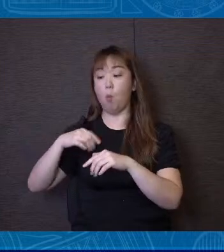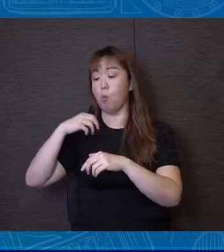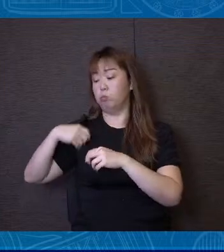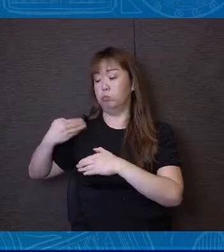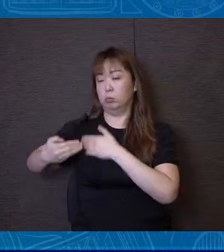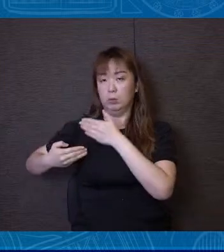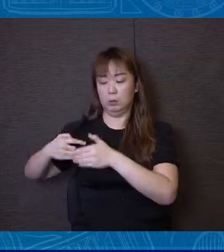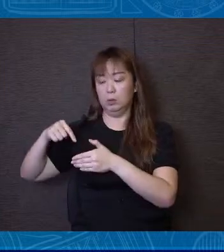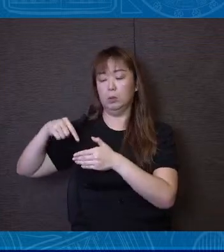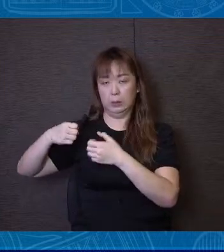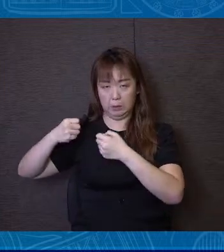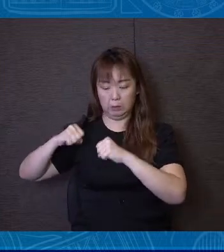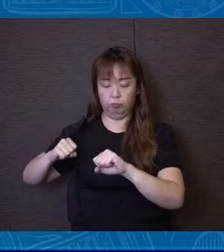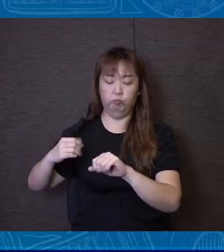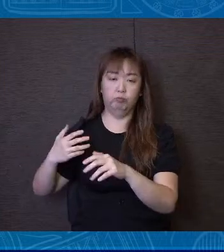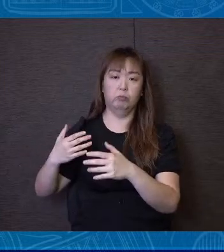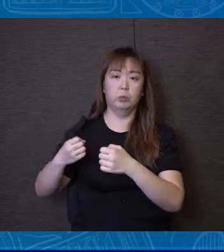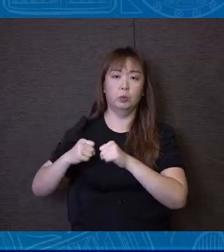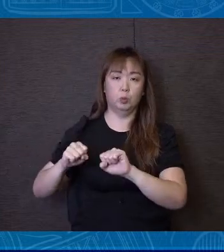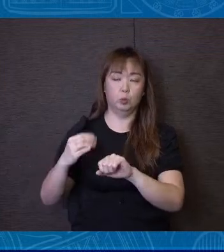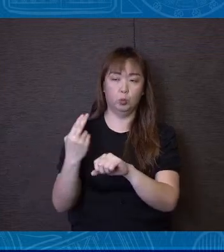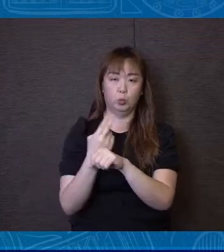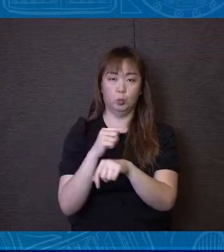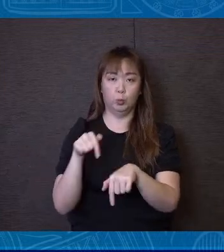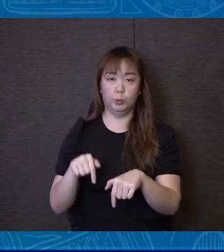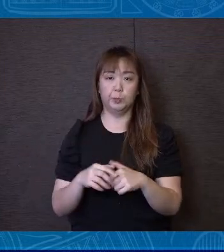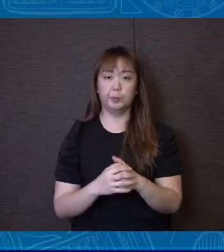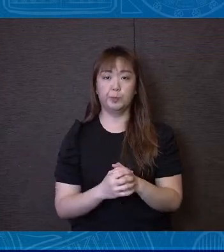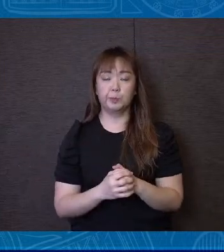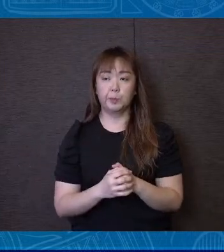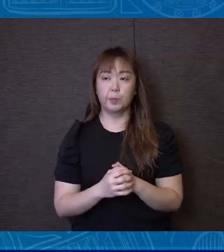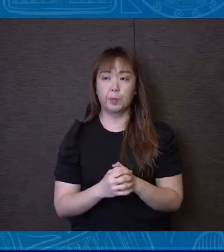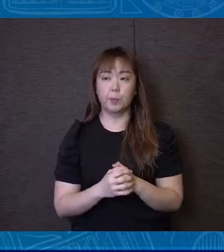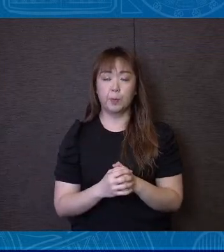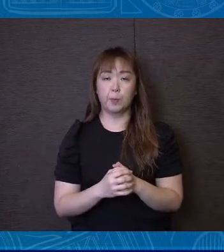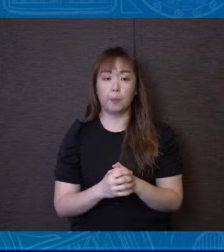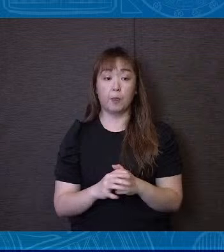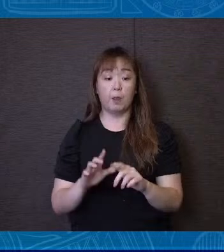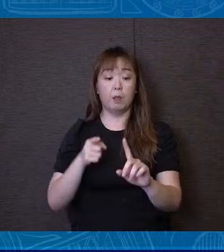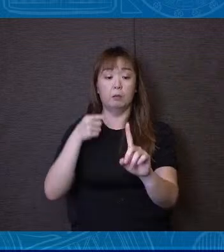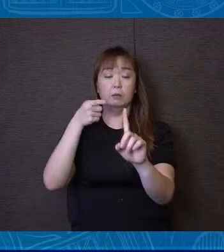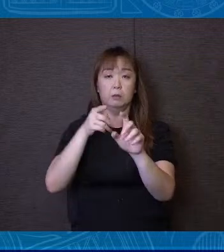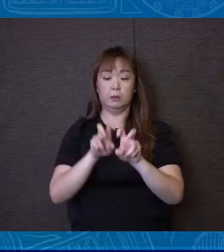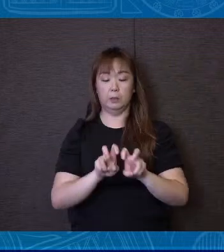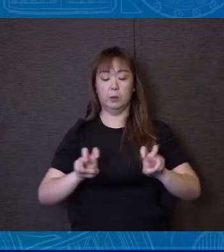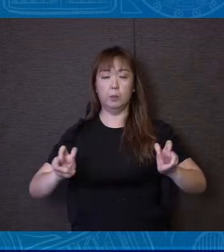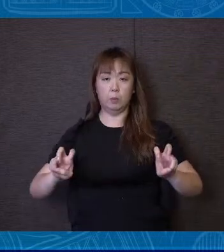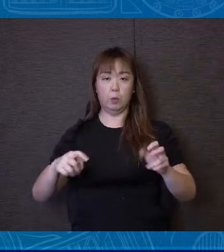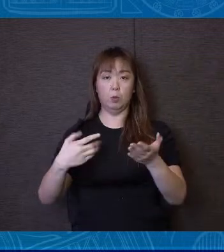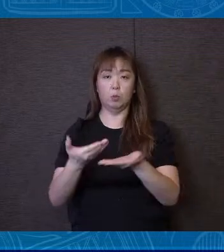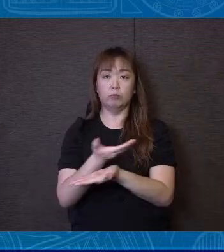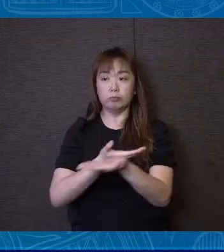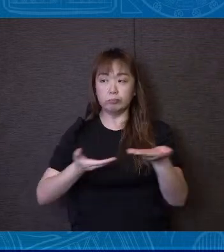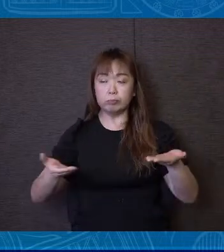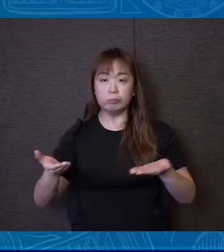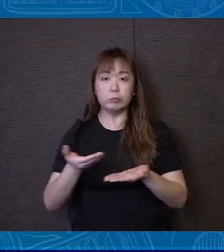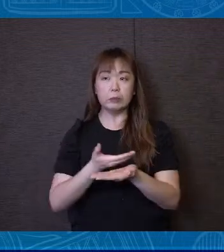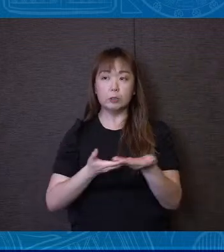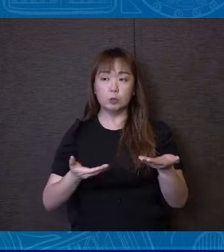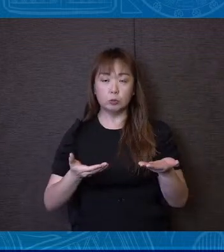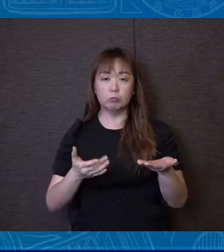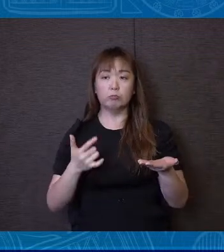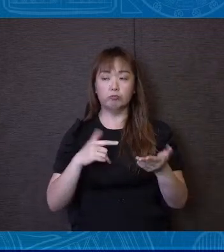we can do. But before, so the idea today is to have a panel discussion with a great number